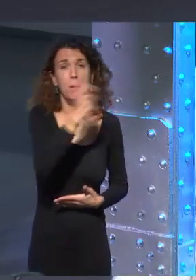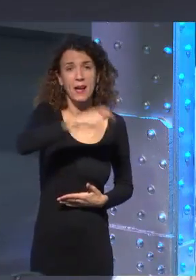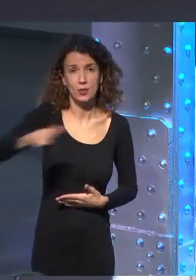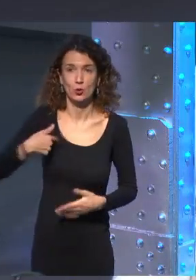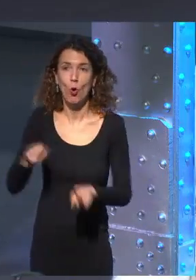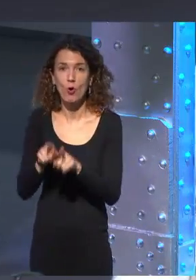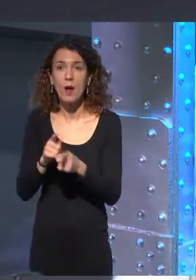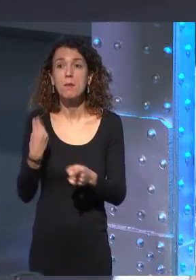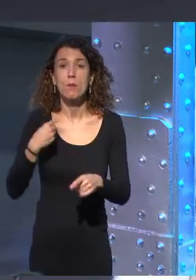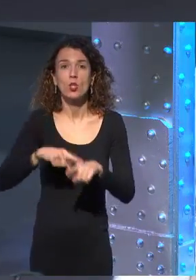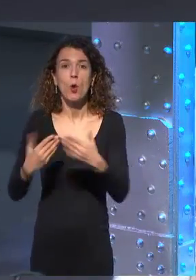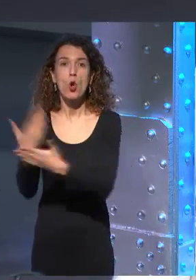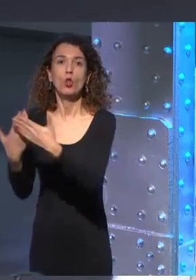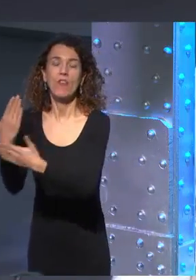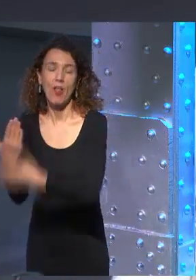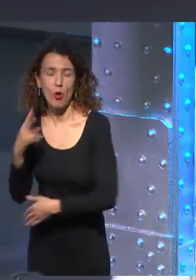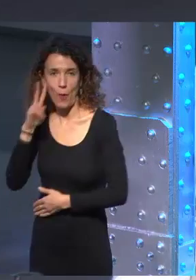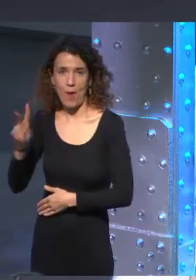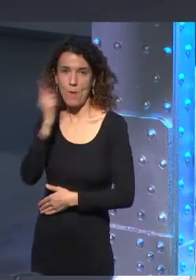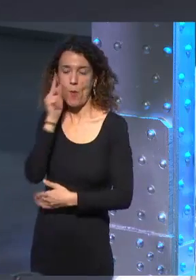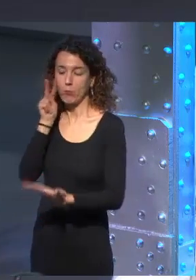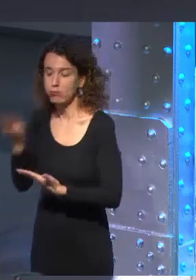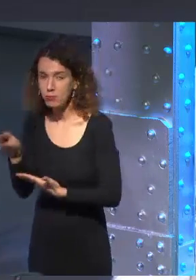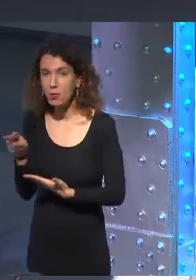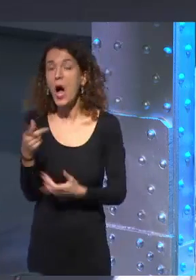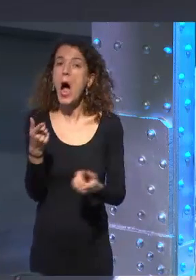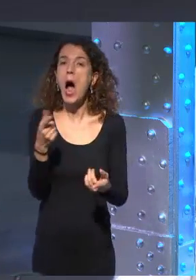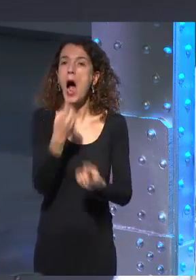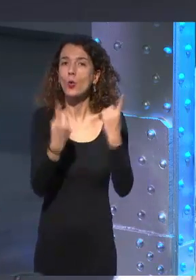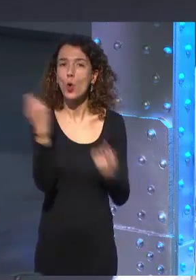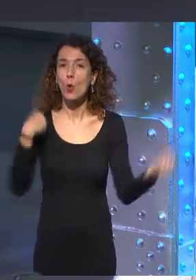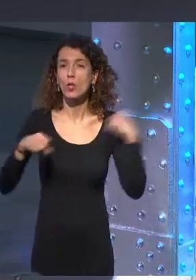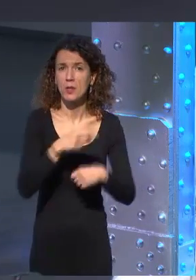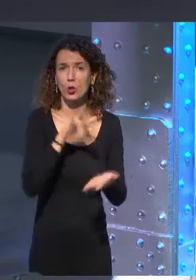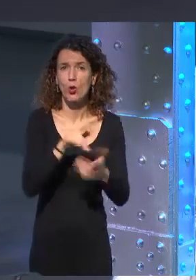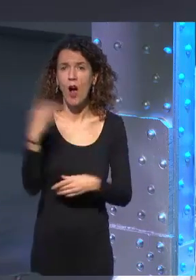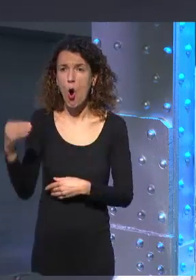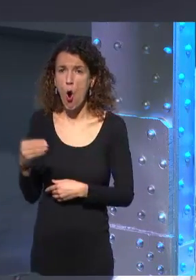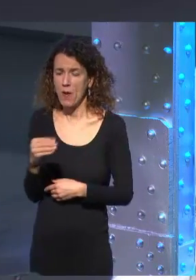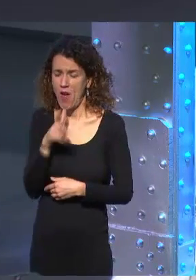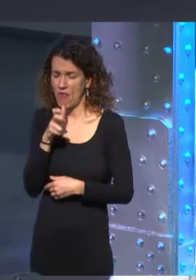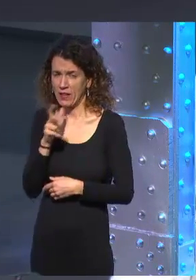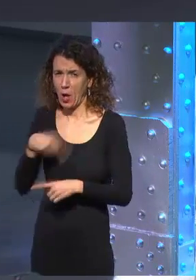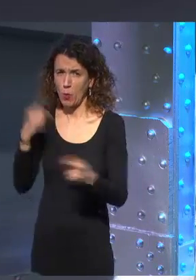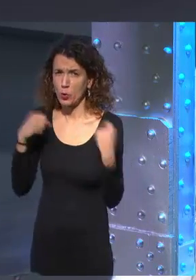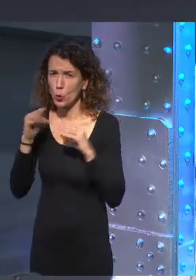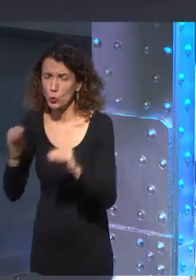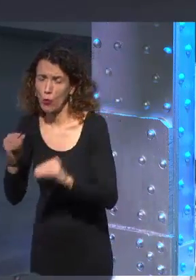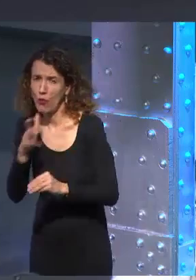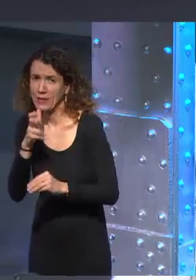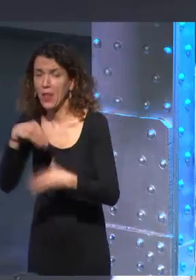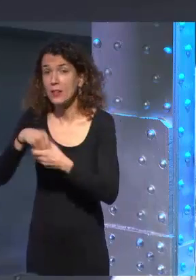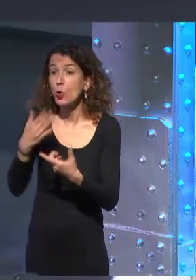in our business meetings. Many people are actually checking their mobile phones while at meetings, and